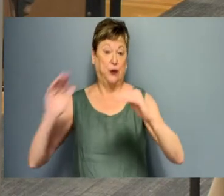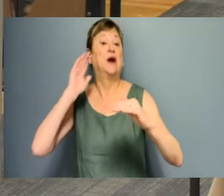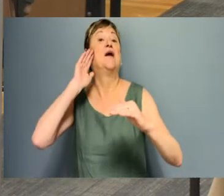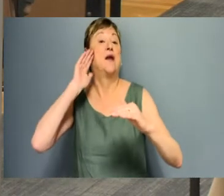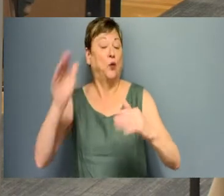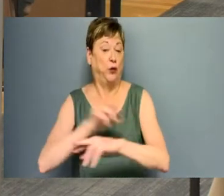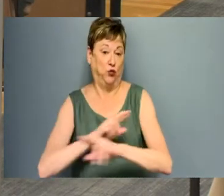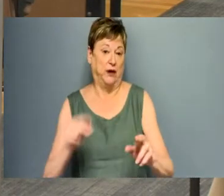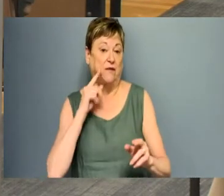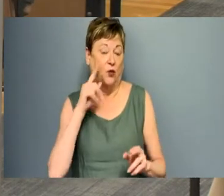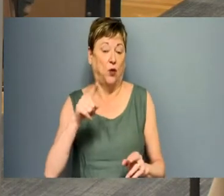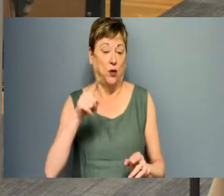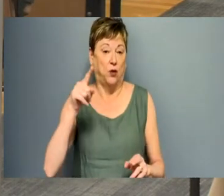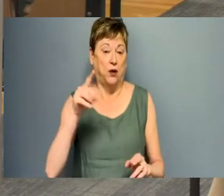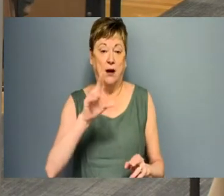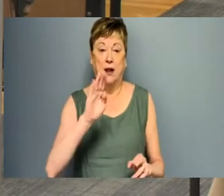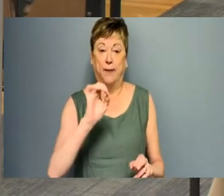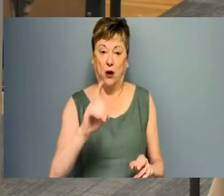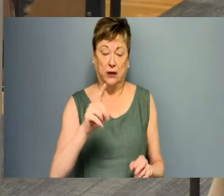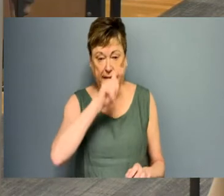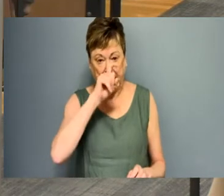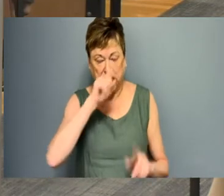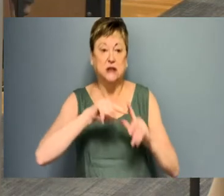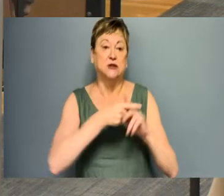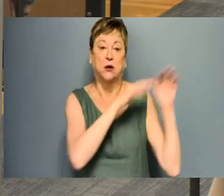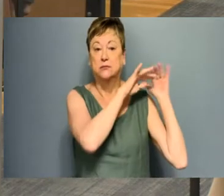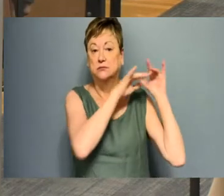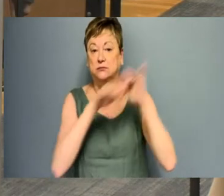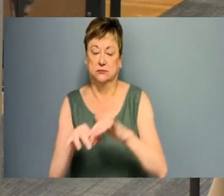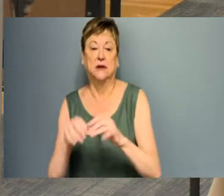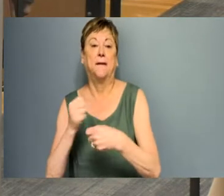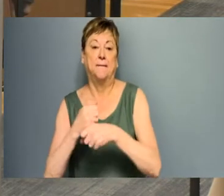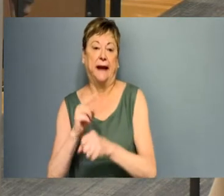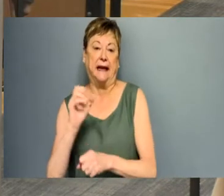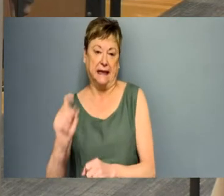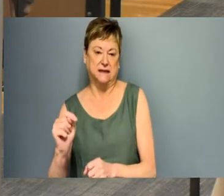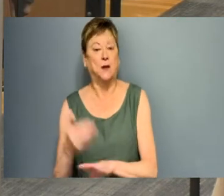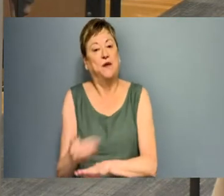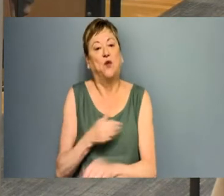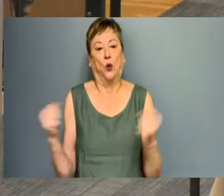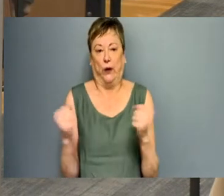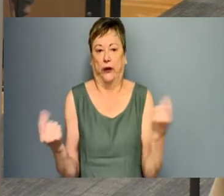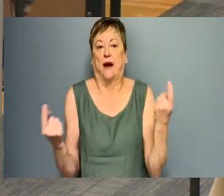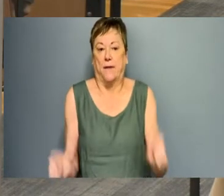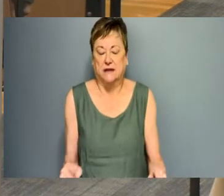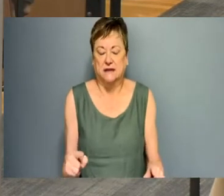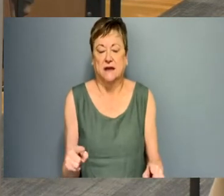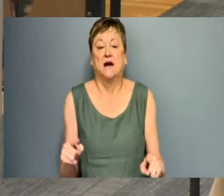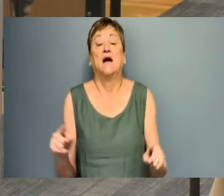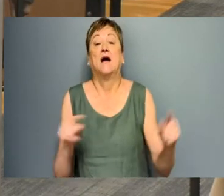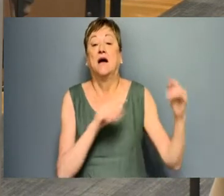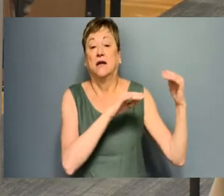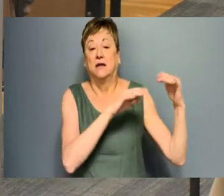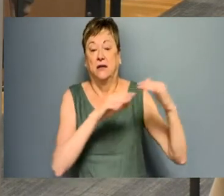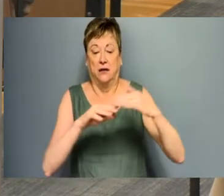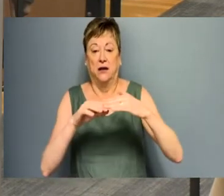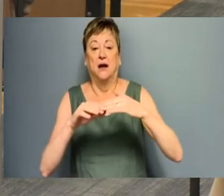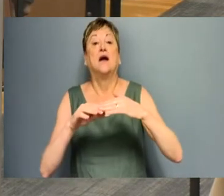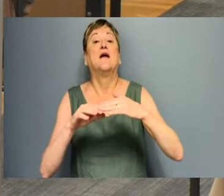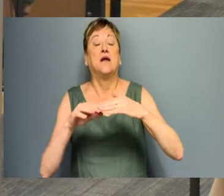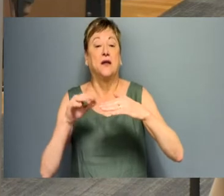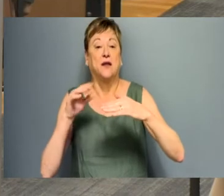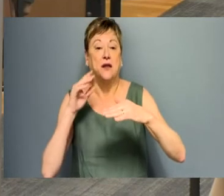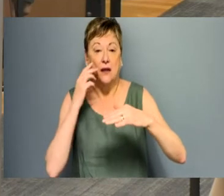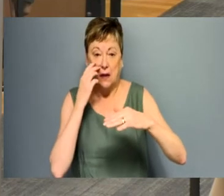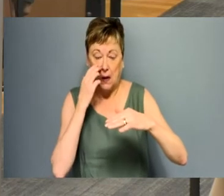see that noted. So it's a period before we go into winter. The sediments will have at least an initial cover crop on